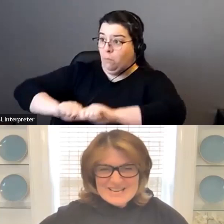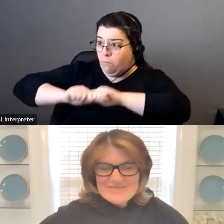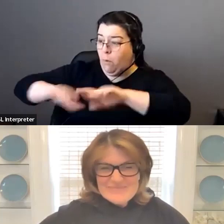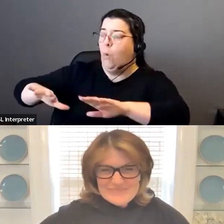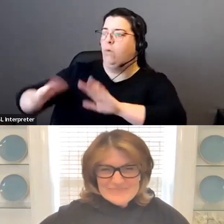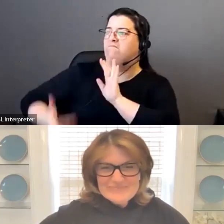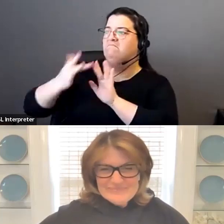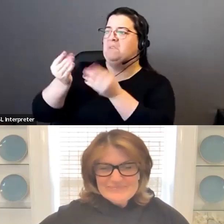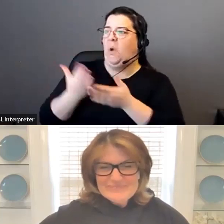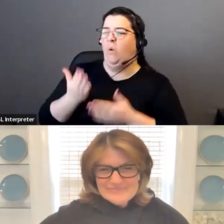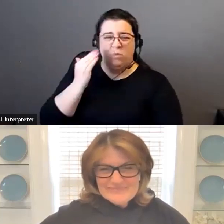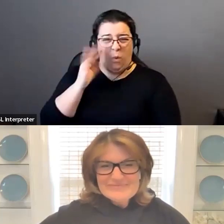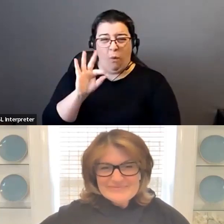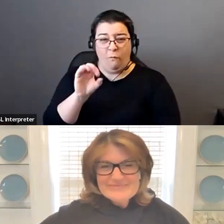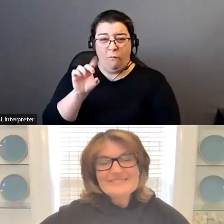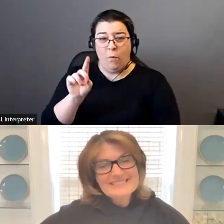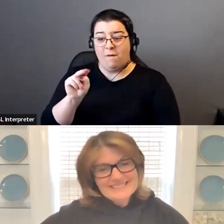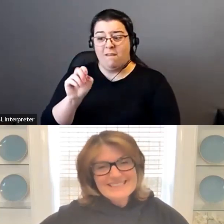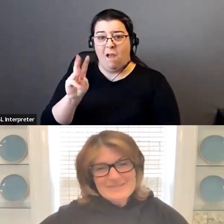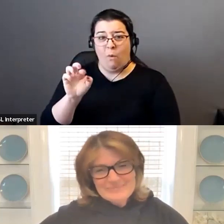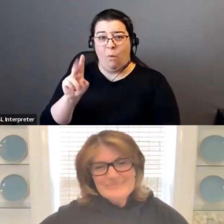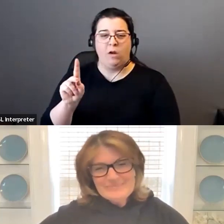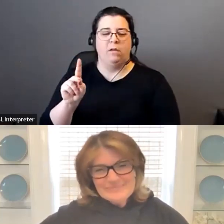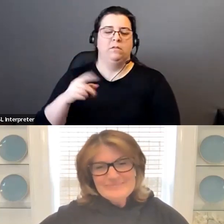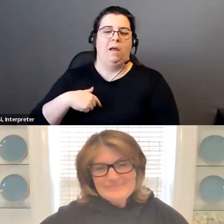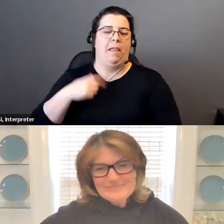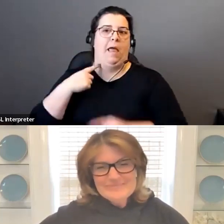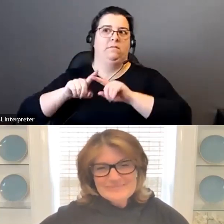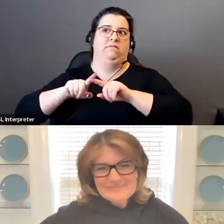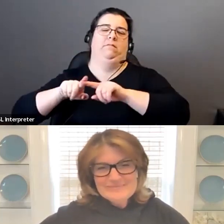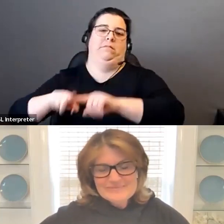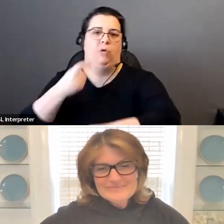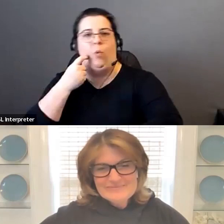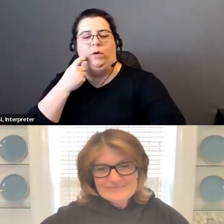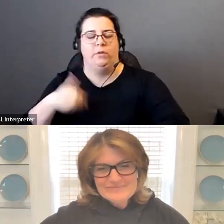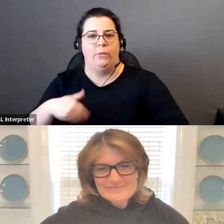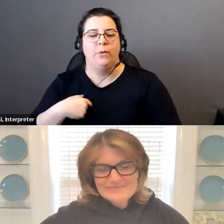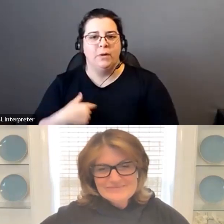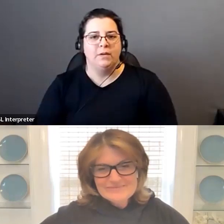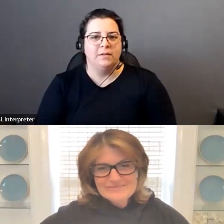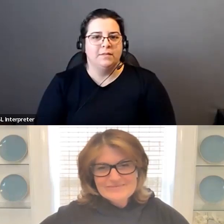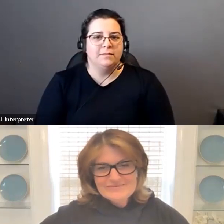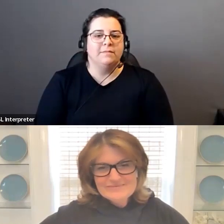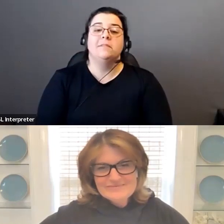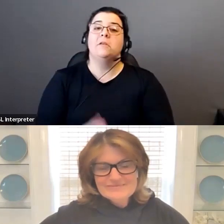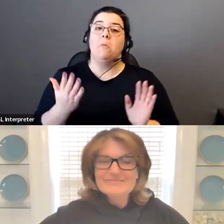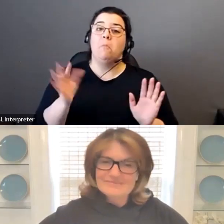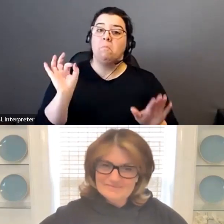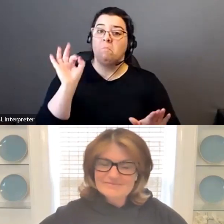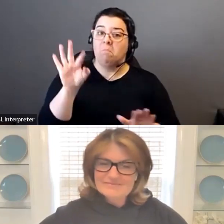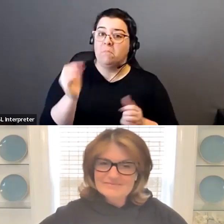I'm a Food Network junkie, by the way, but I'm in, right? Yeah. Like, so I would say this is my suggestion.